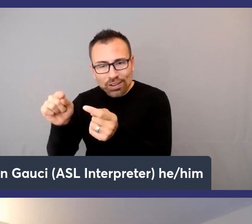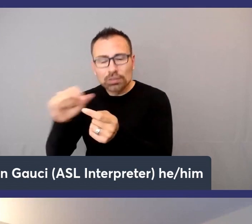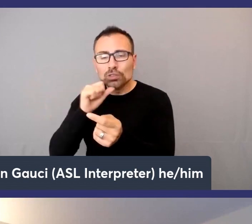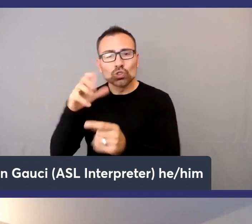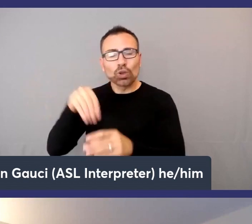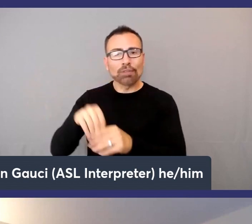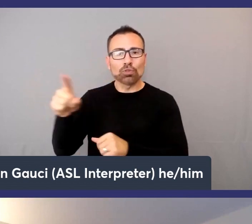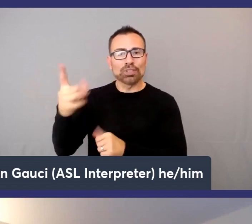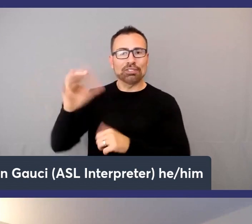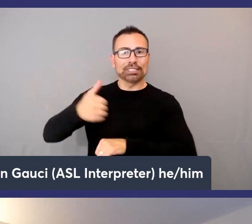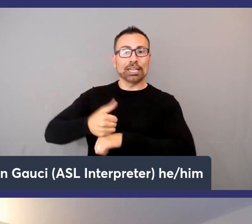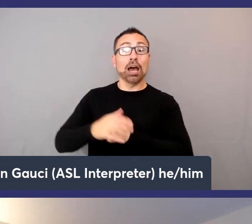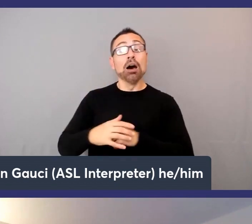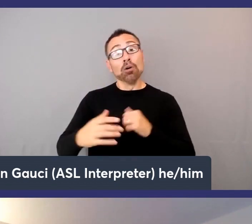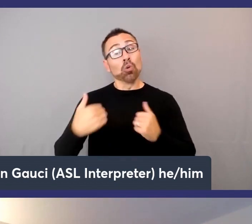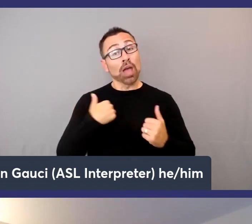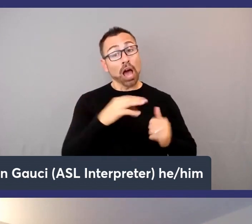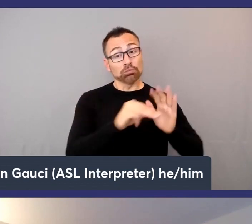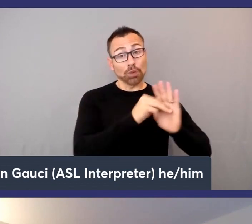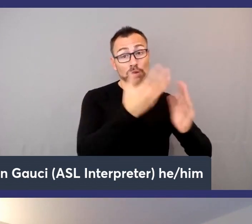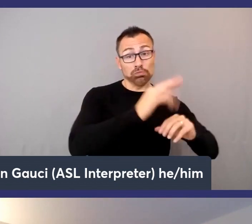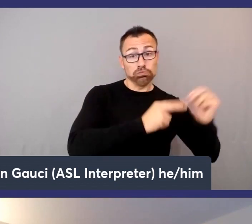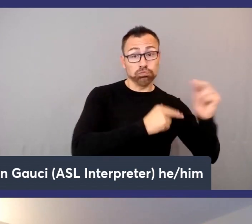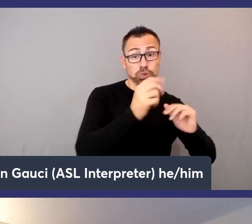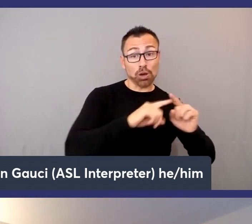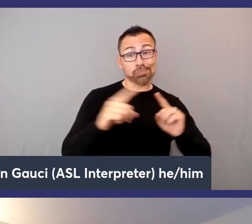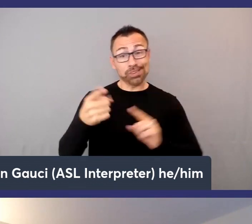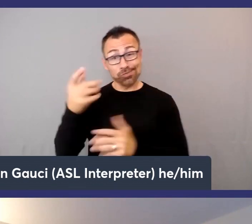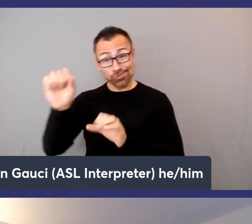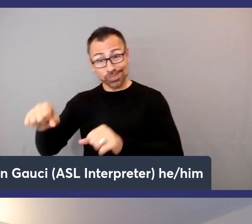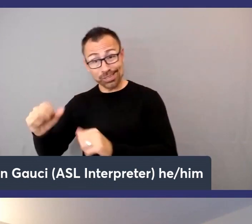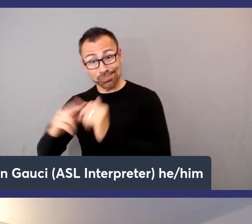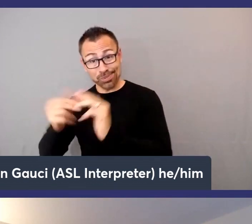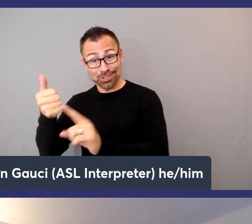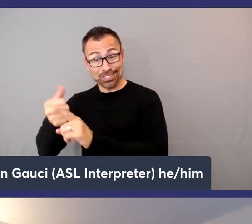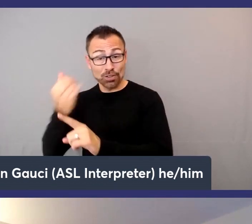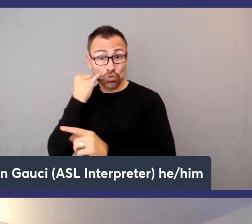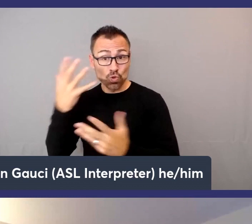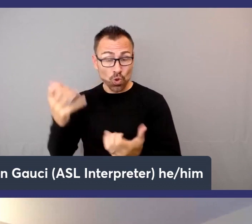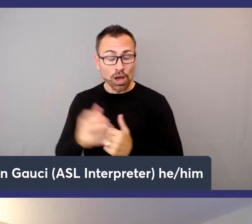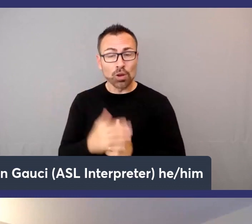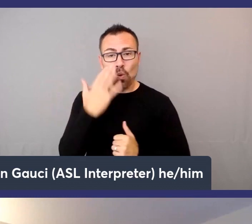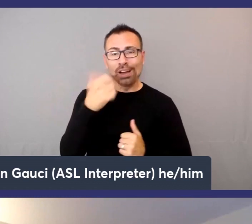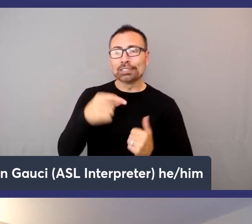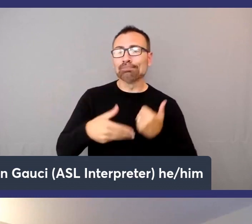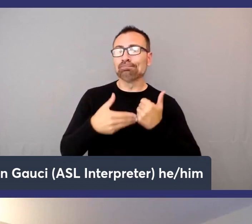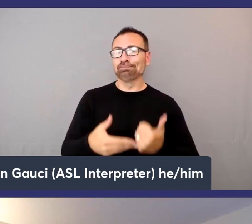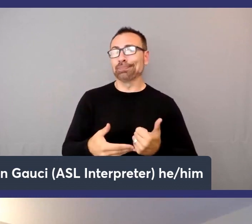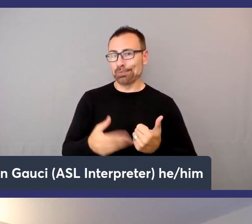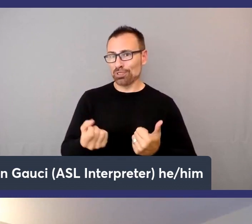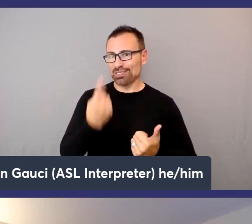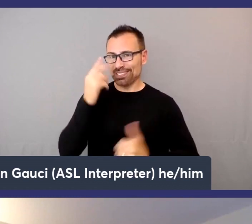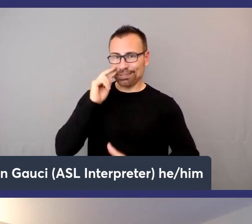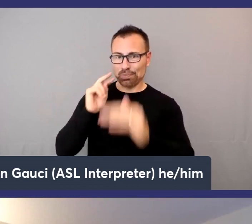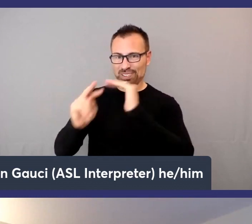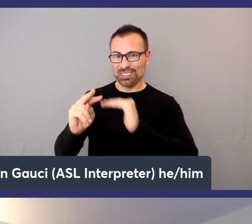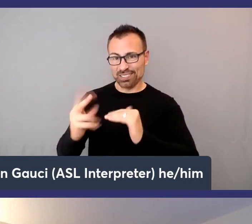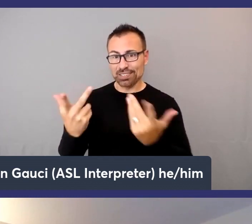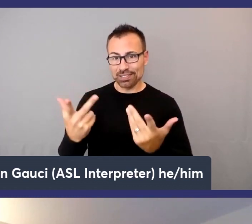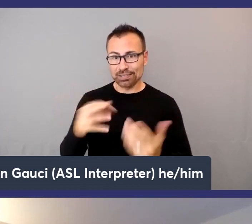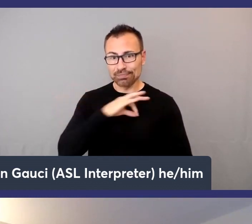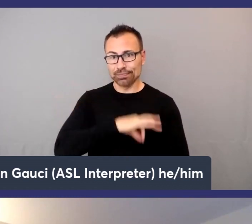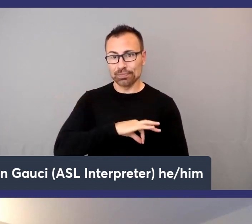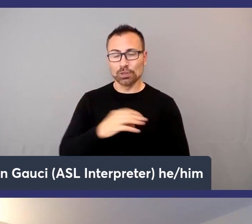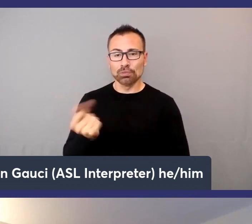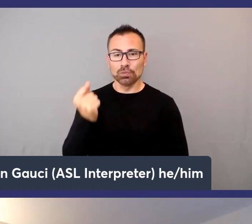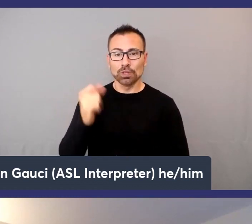you might want to take advantage of again to help you get to that insight faster. And the visualizations is another point, and it's not